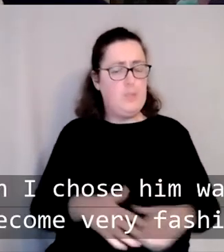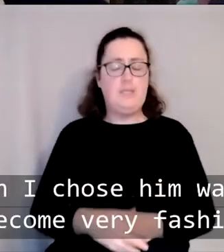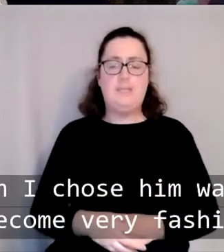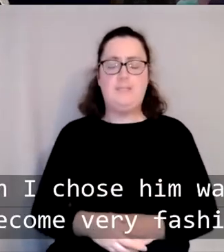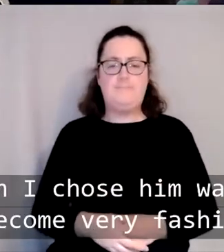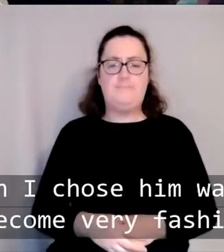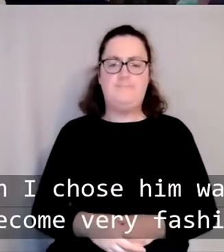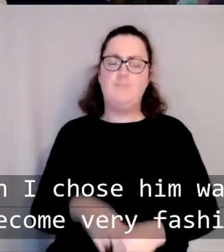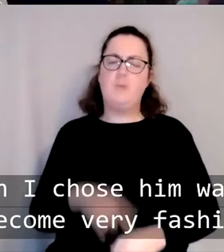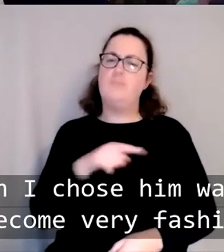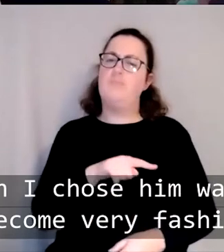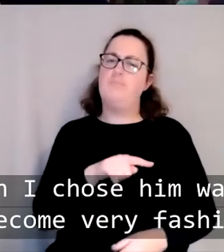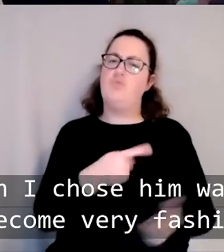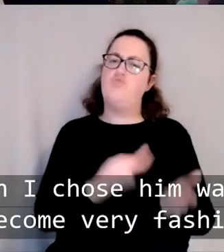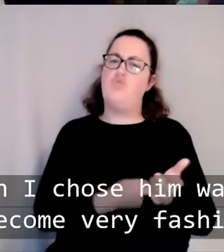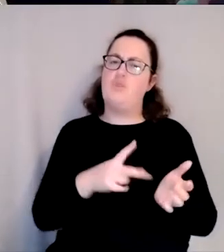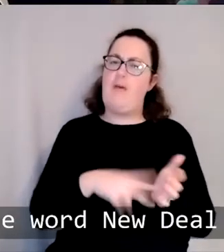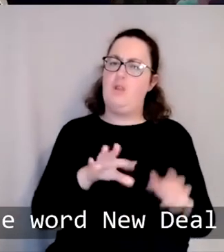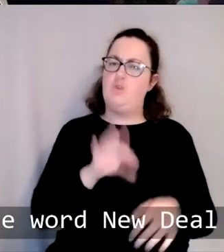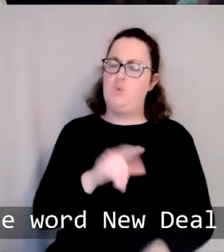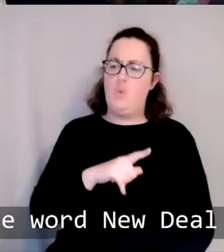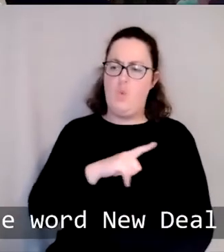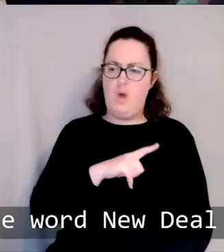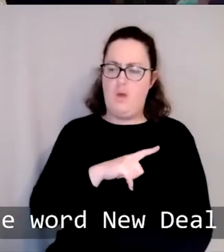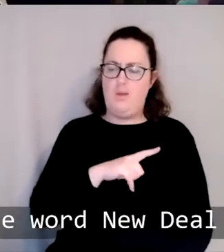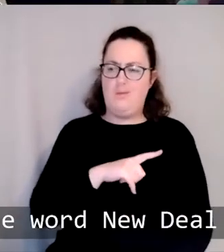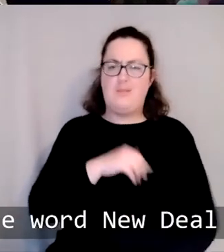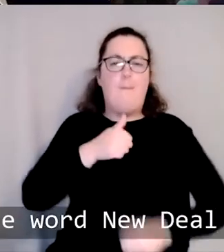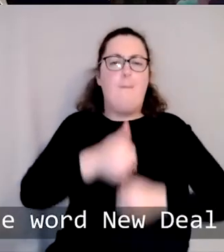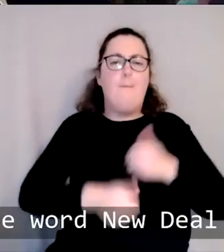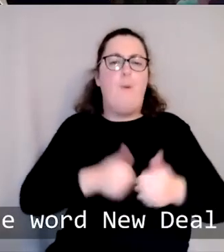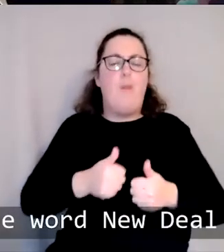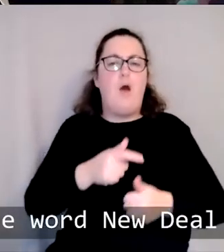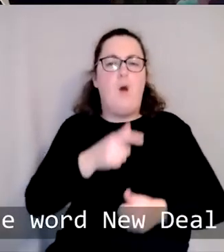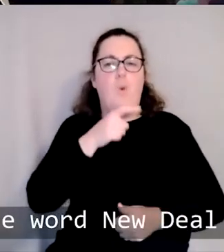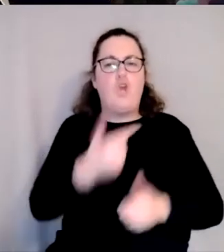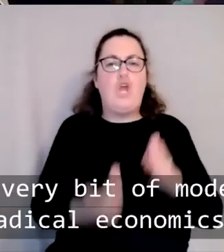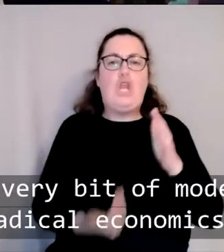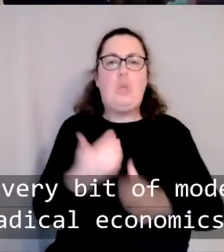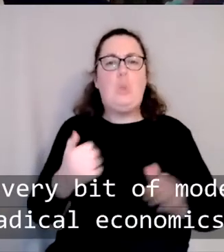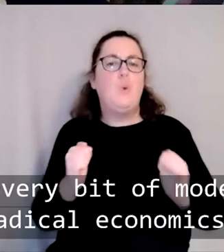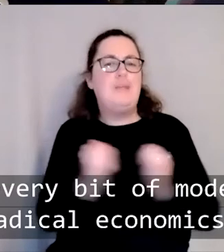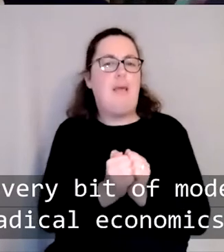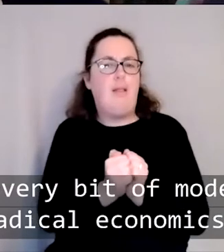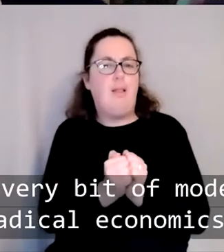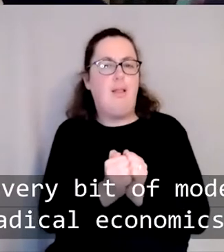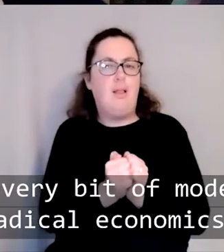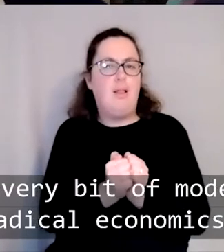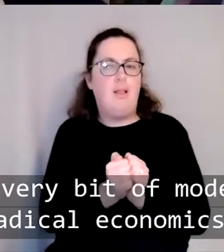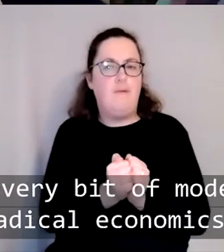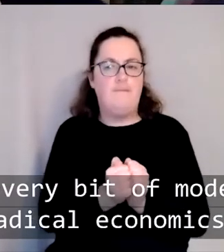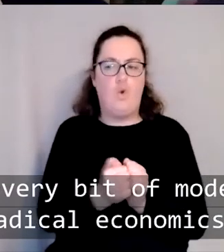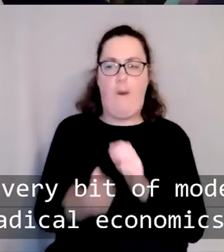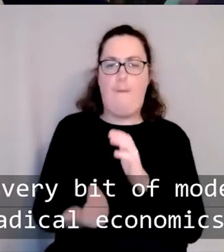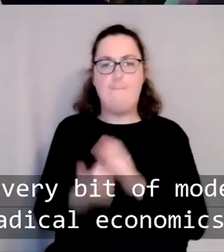The reason I chose him was because it's become very fashionable to use the word New Deal in front of every bit of